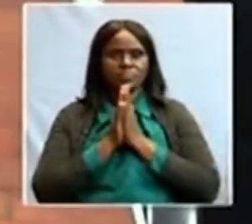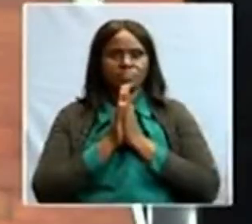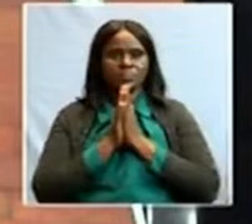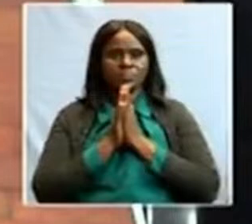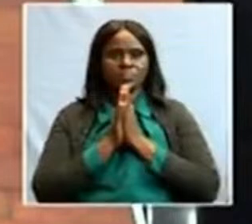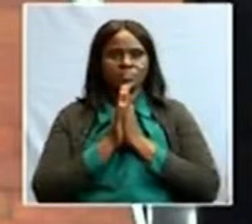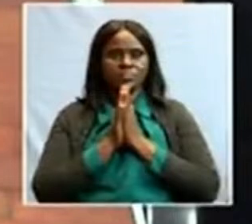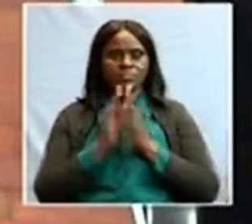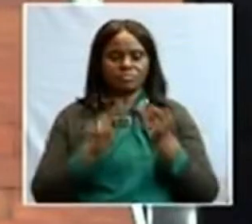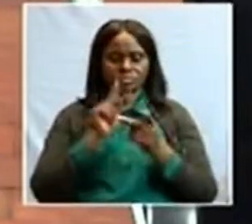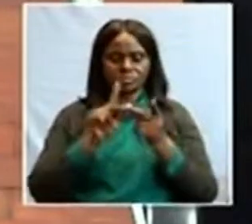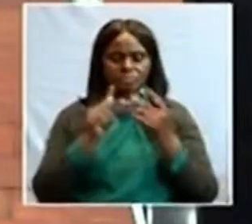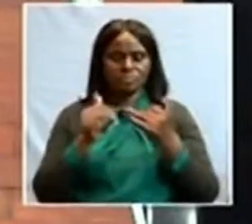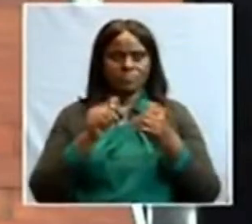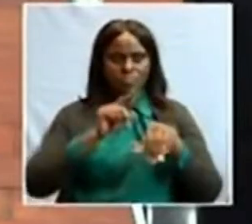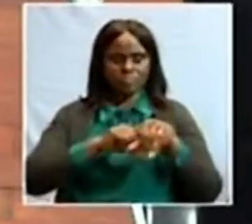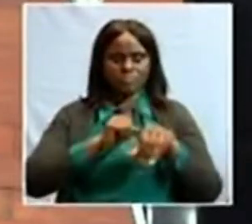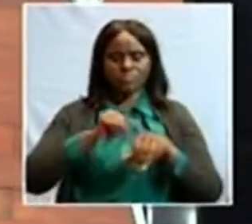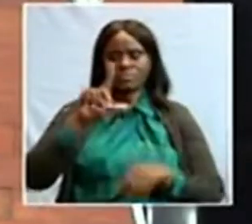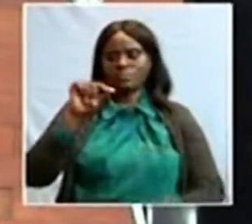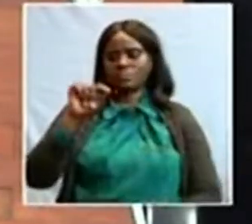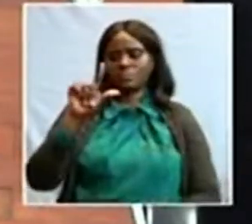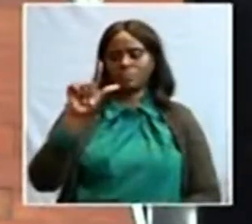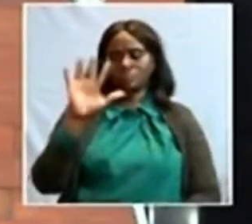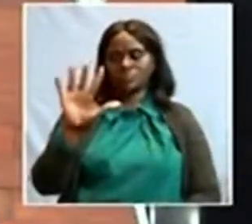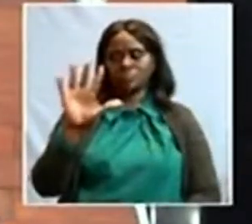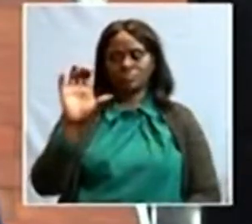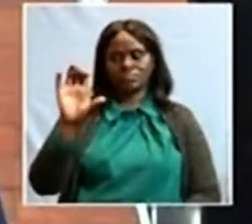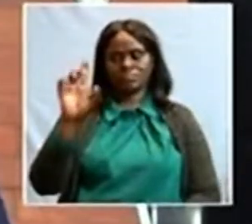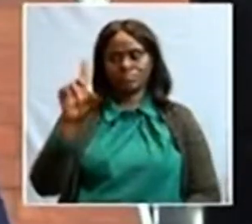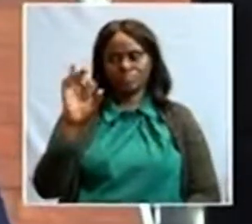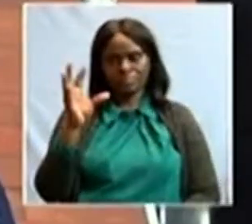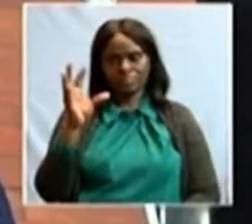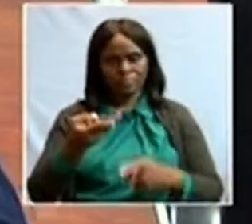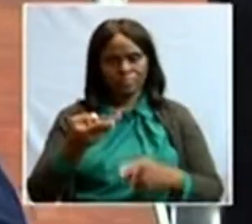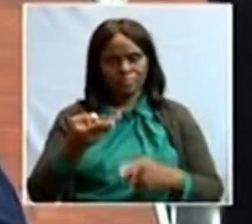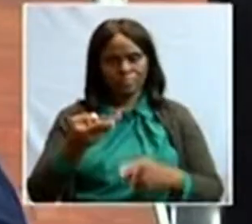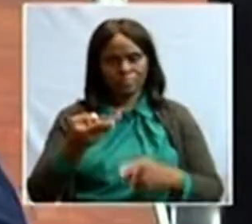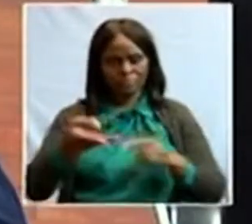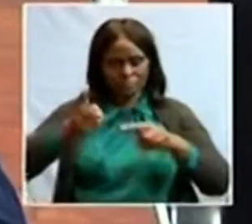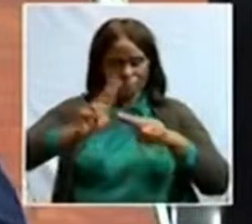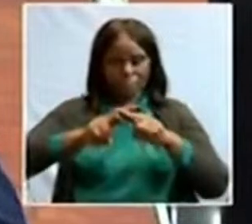this time around 2025 we have the CDF funds have been increased.